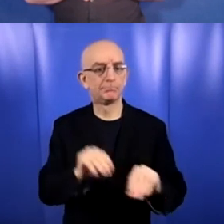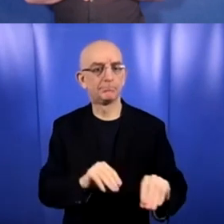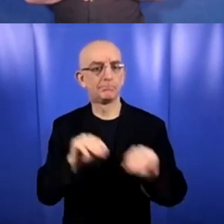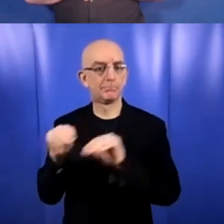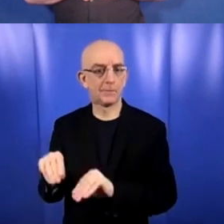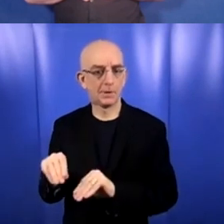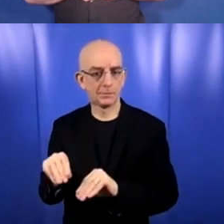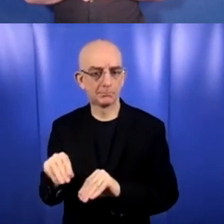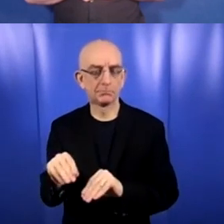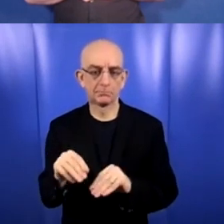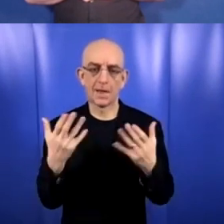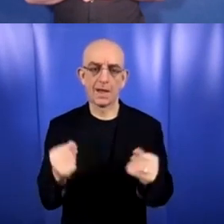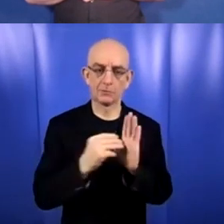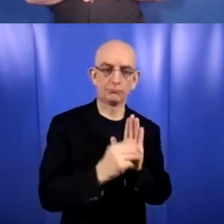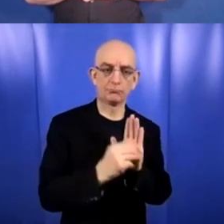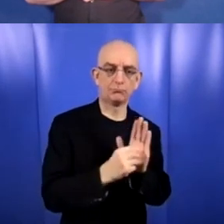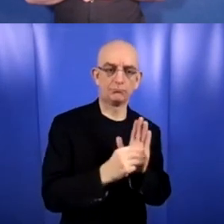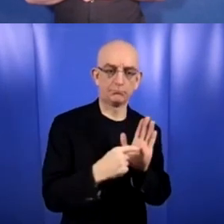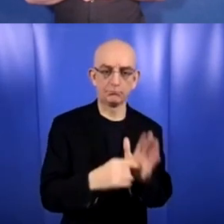78.5 million refugees,